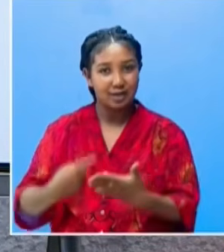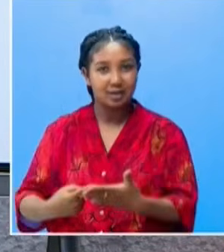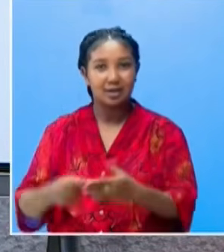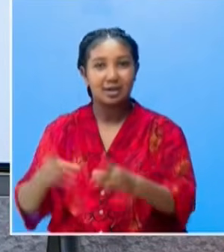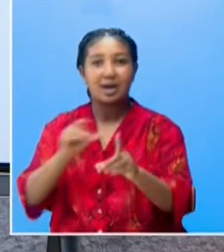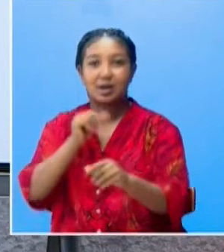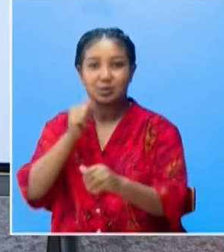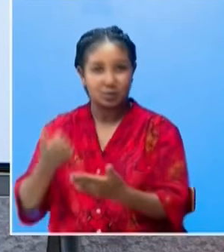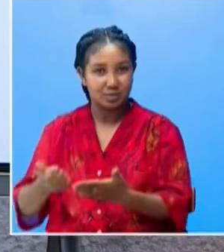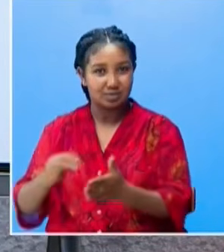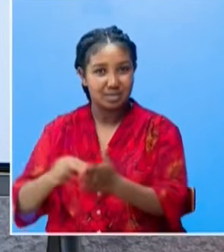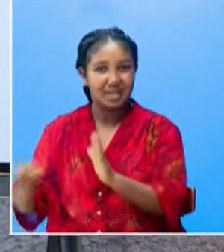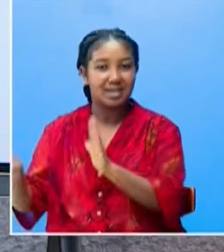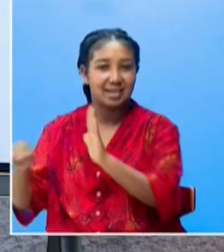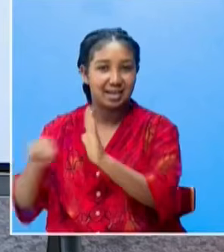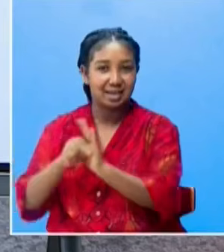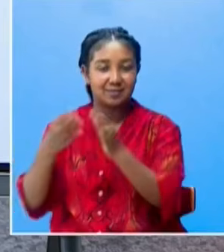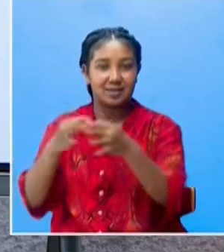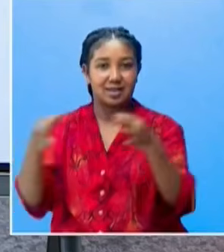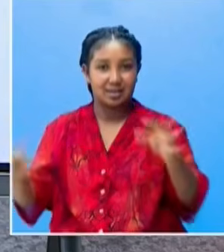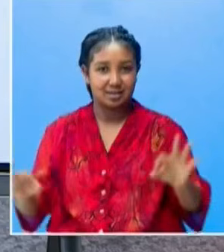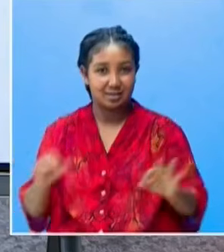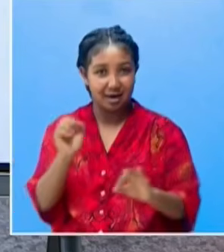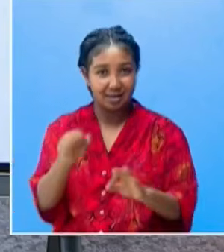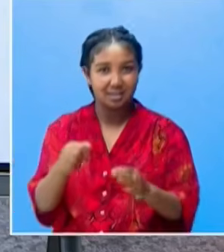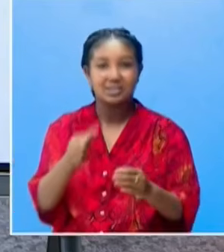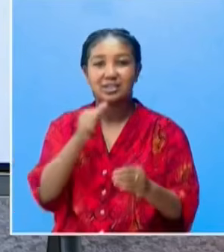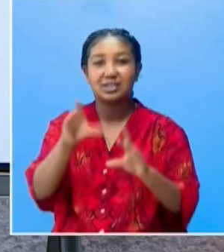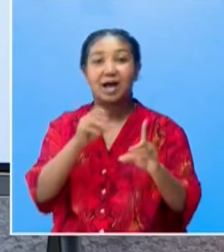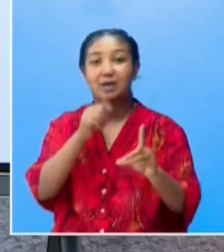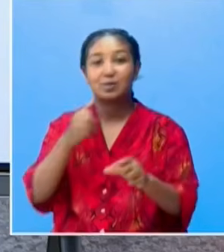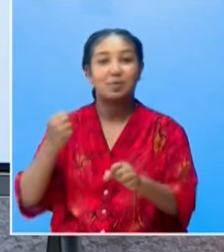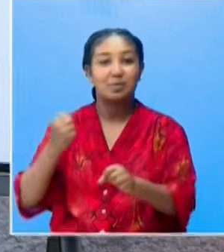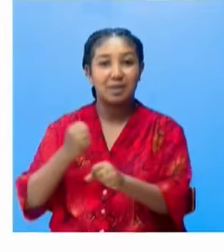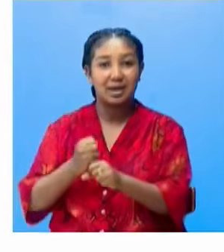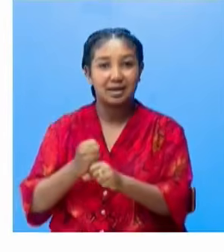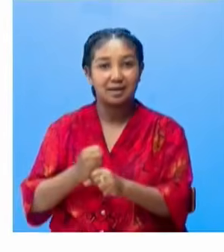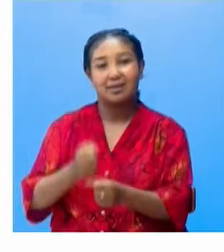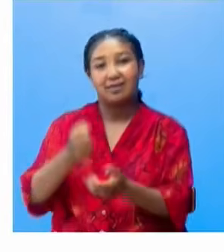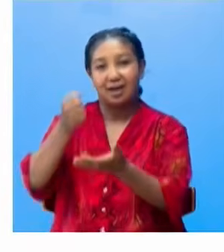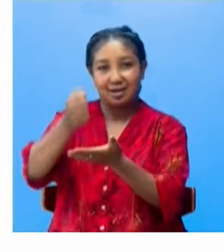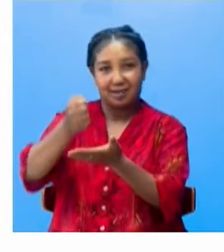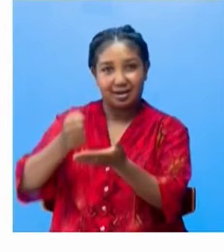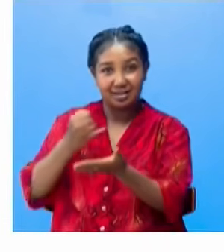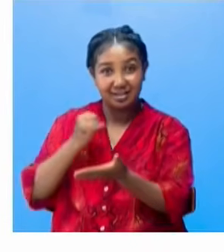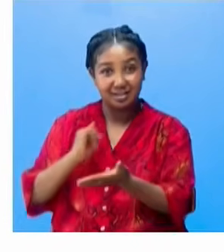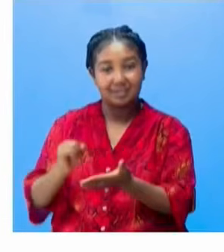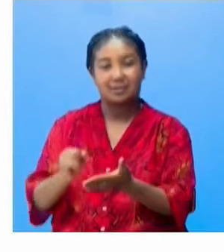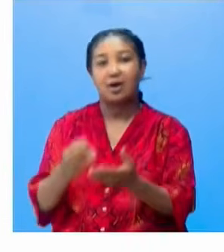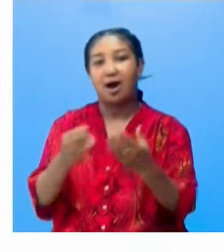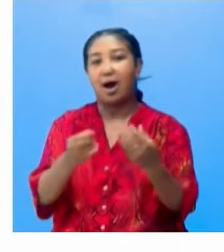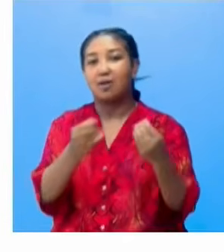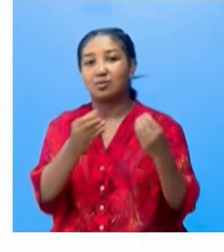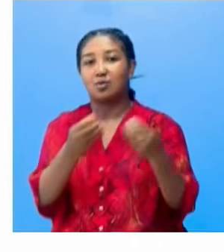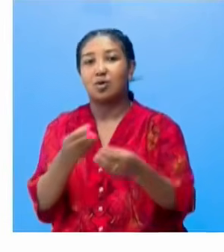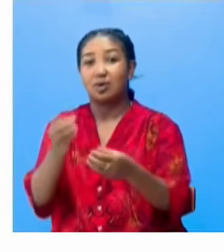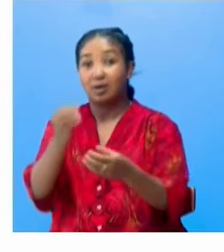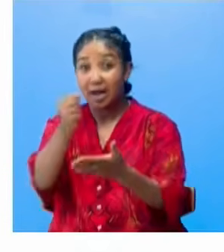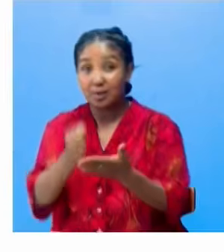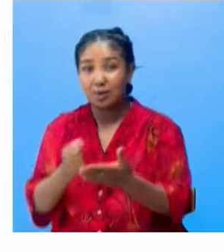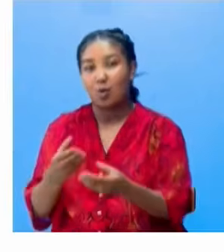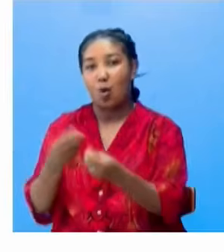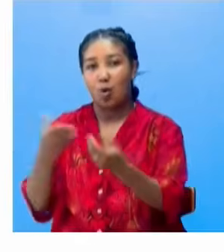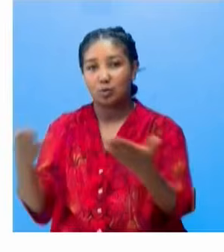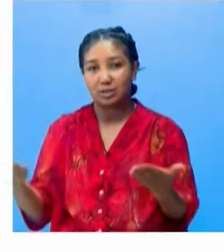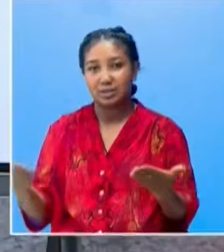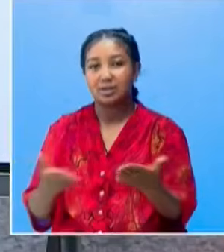does not, which is a negative sentence, yes? She does not make a cake is an object. Now, we're